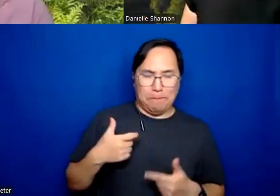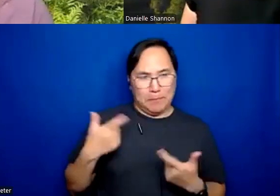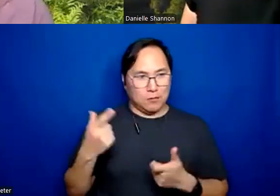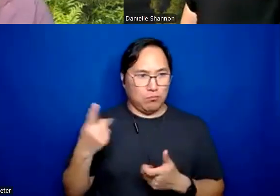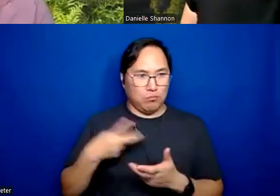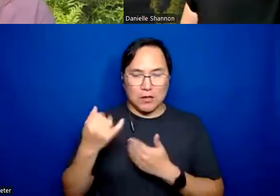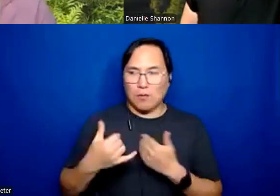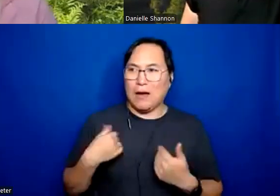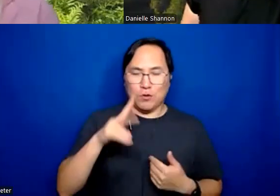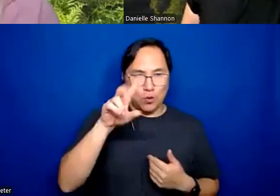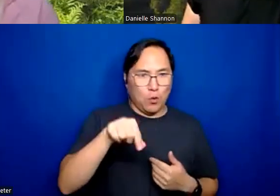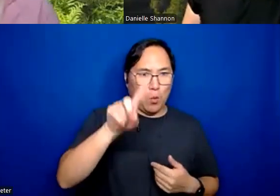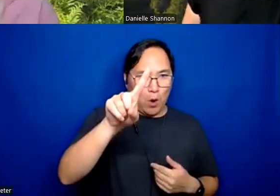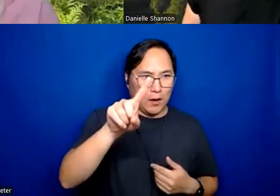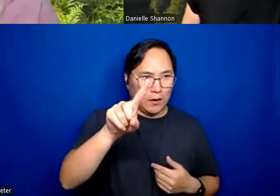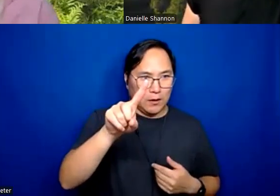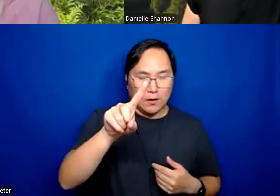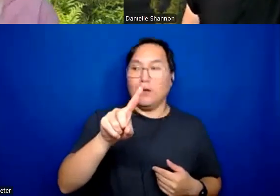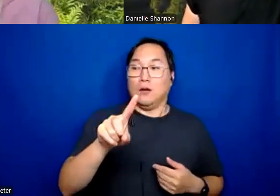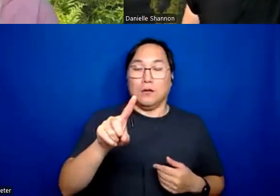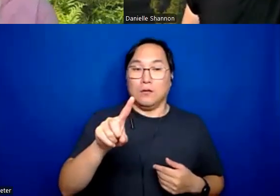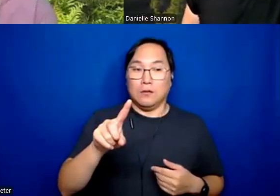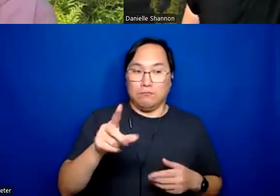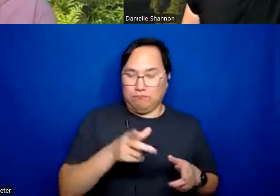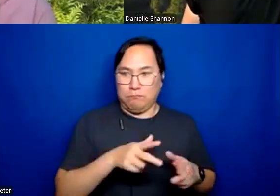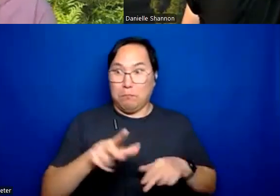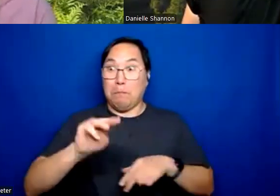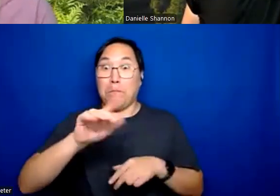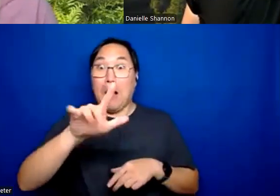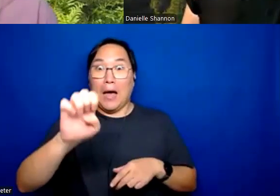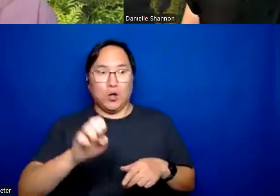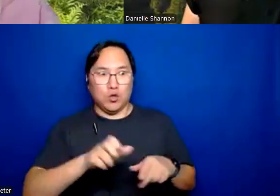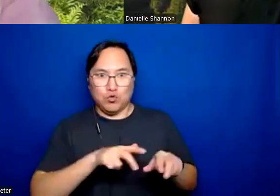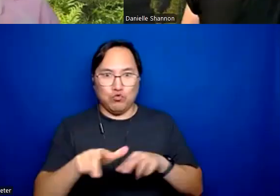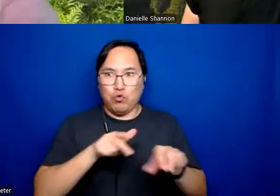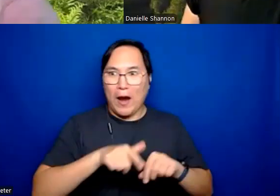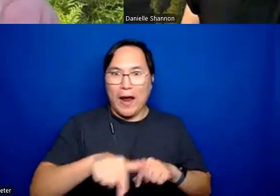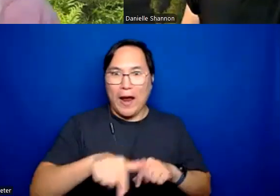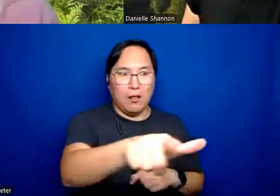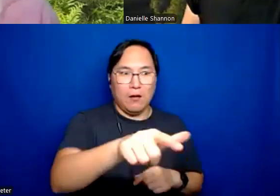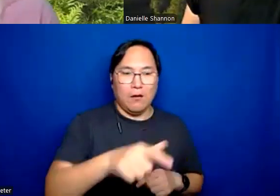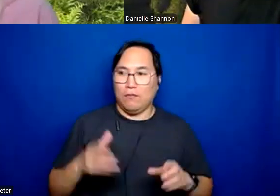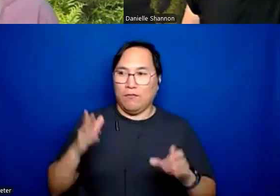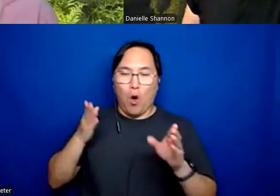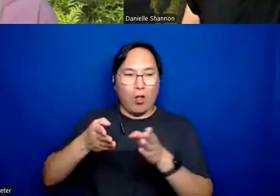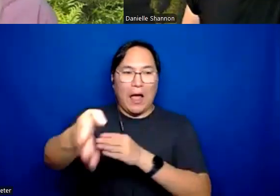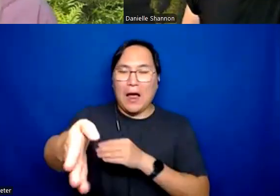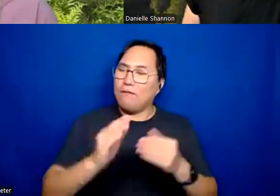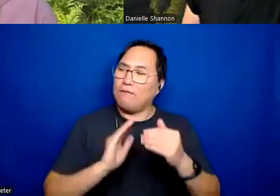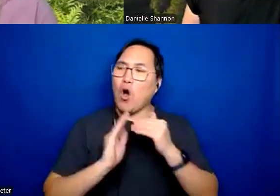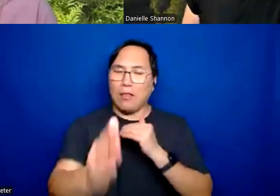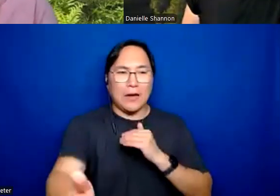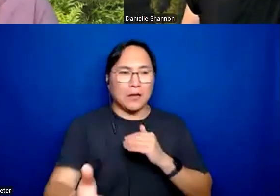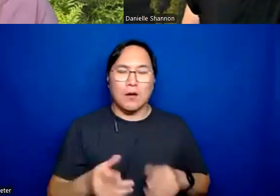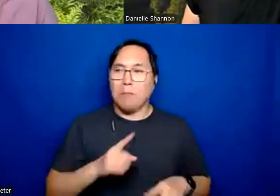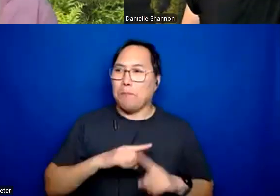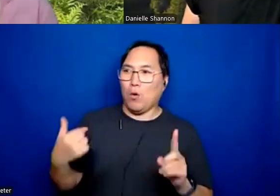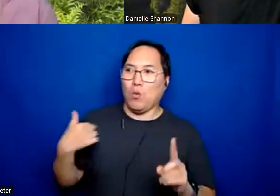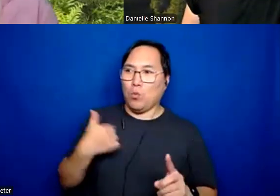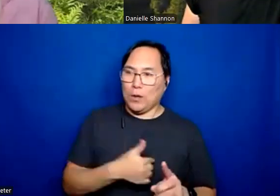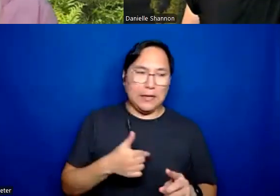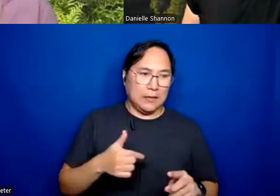2.1 mile fall line trail. And it's still a fall line trail, but we used hardening and a variety of other tactics due